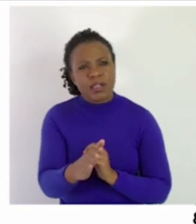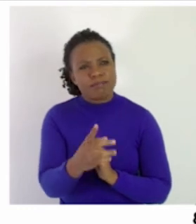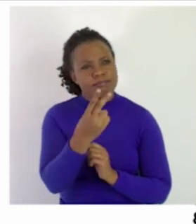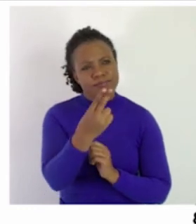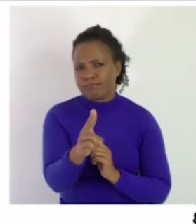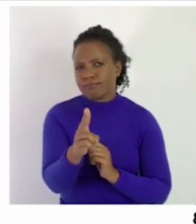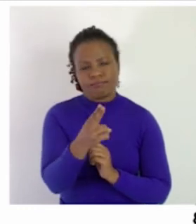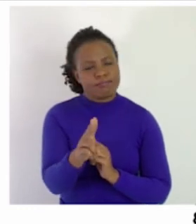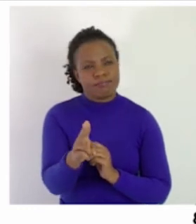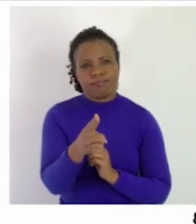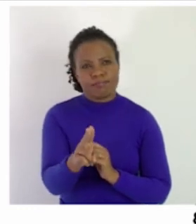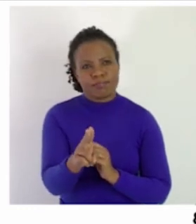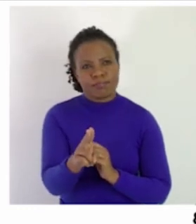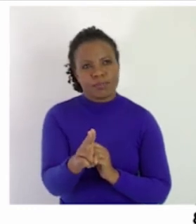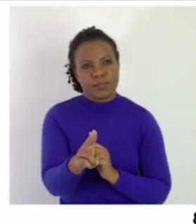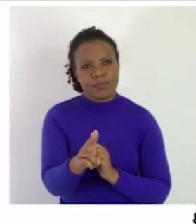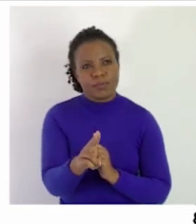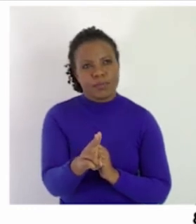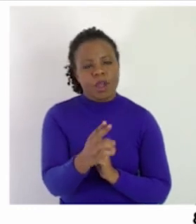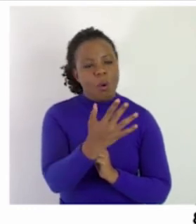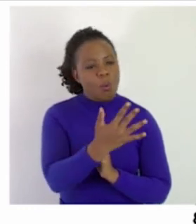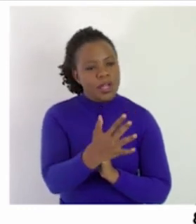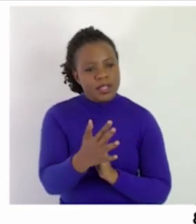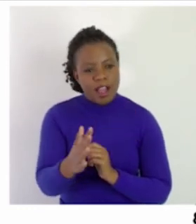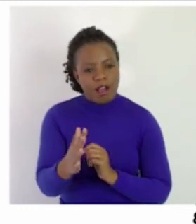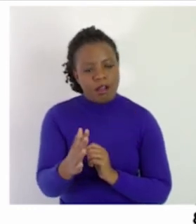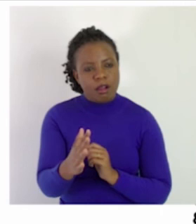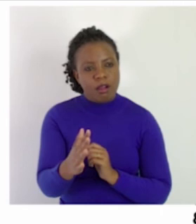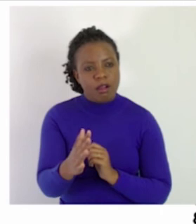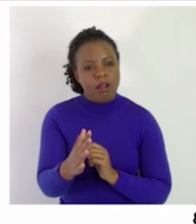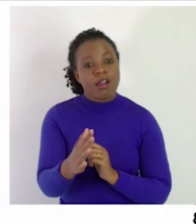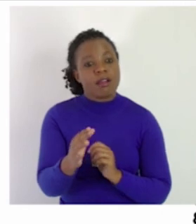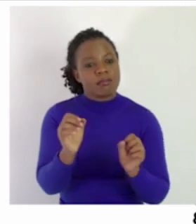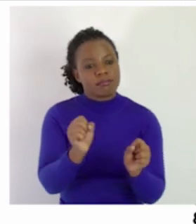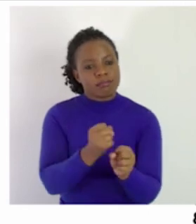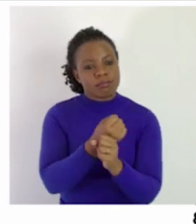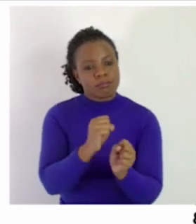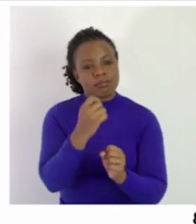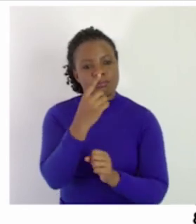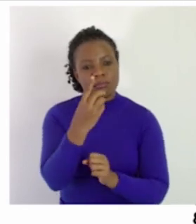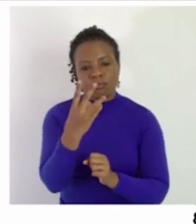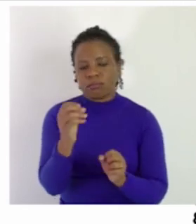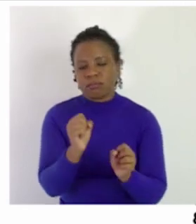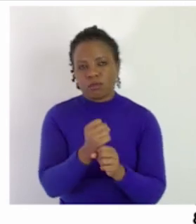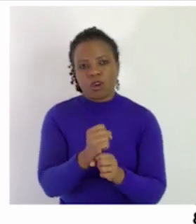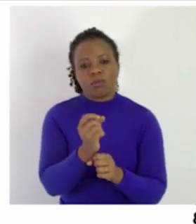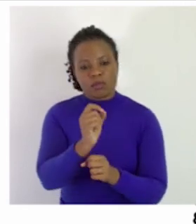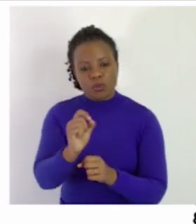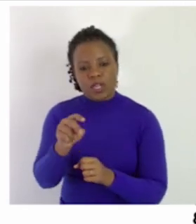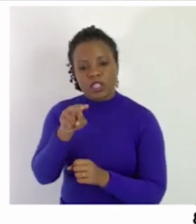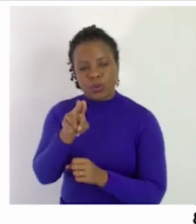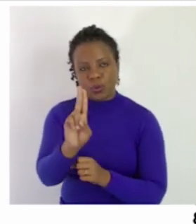No. We said water is uncountable. So you put a U there.